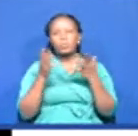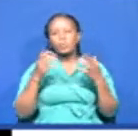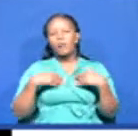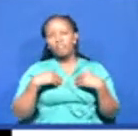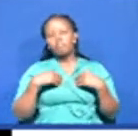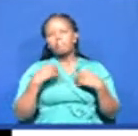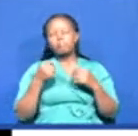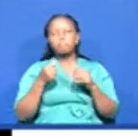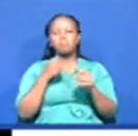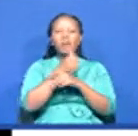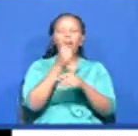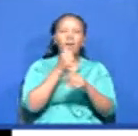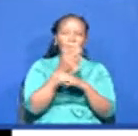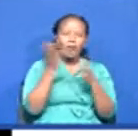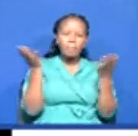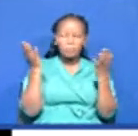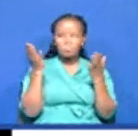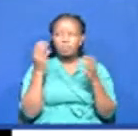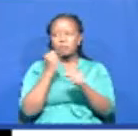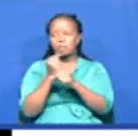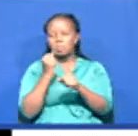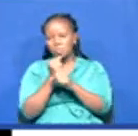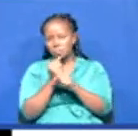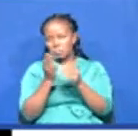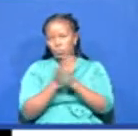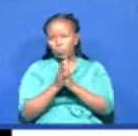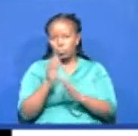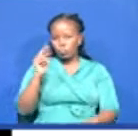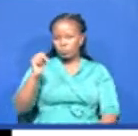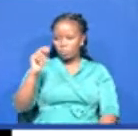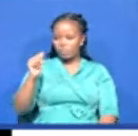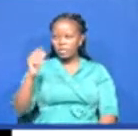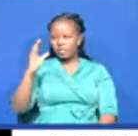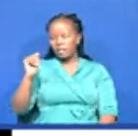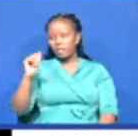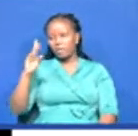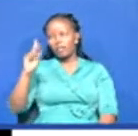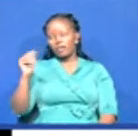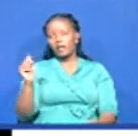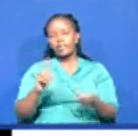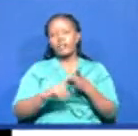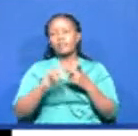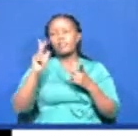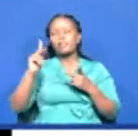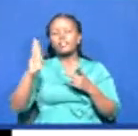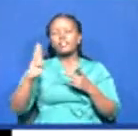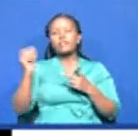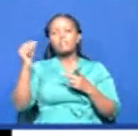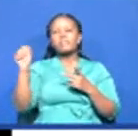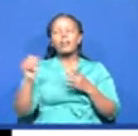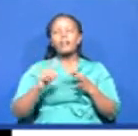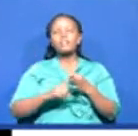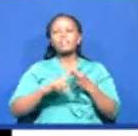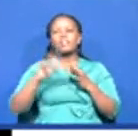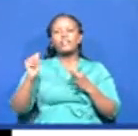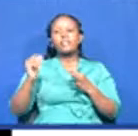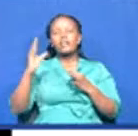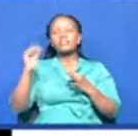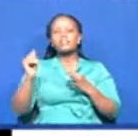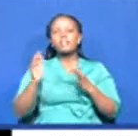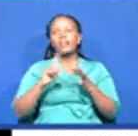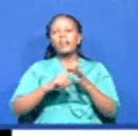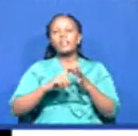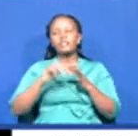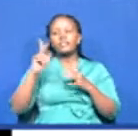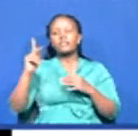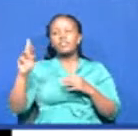operations with Nakanda, Kenya Bureau of Standards, ACA, and KRA,